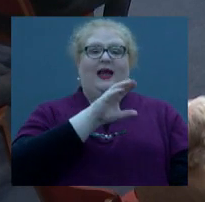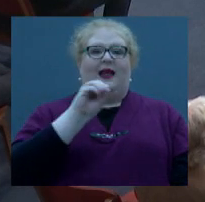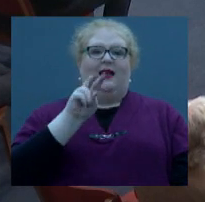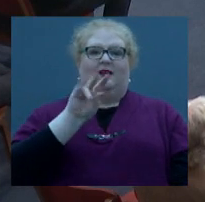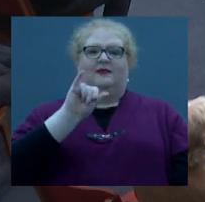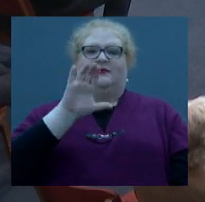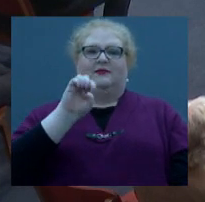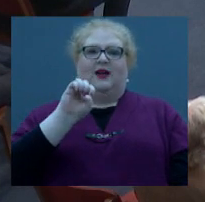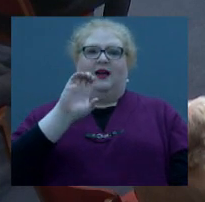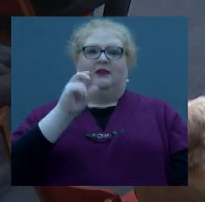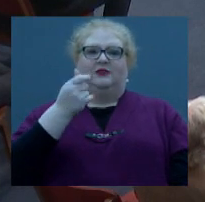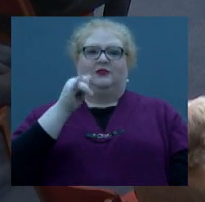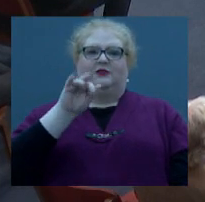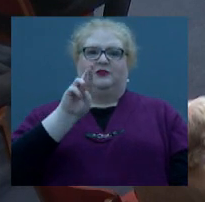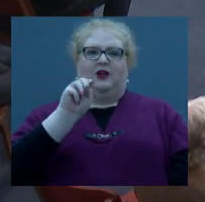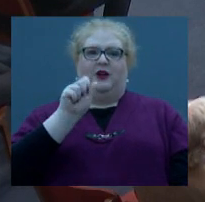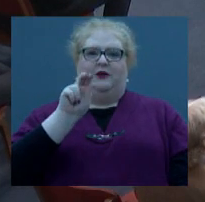So,